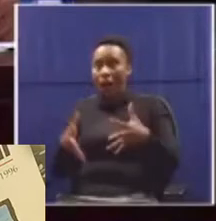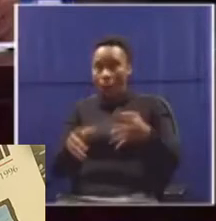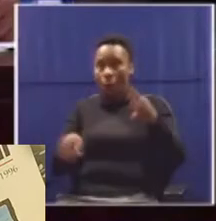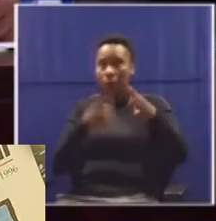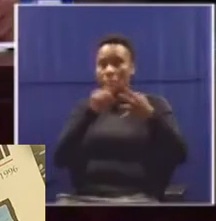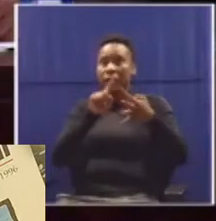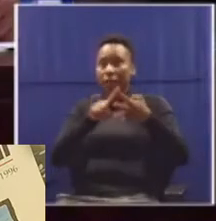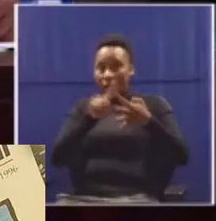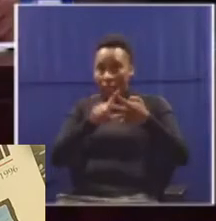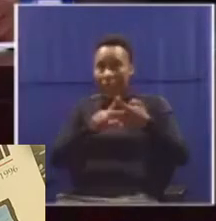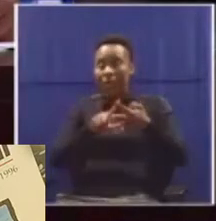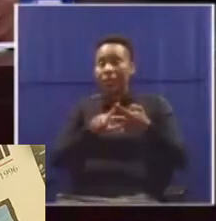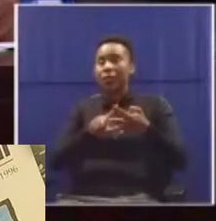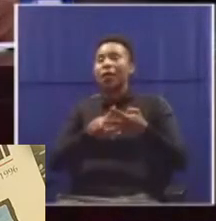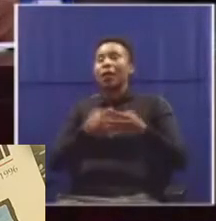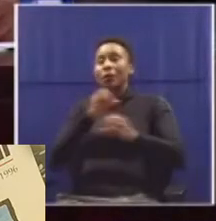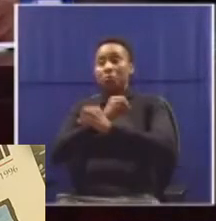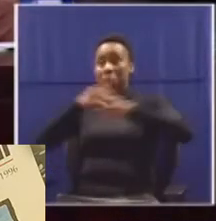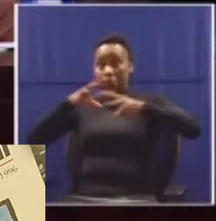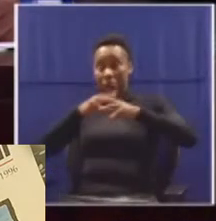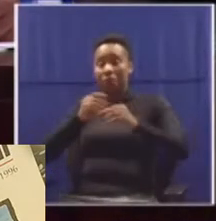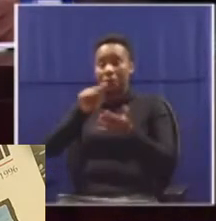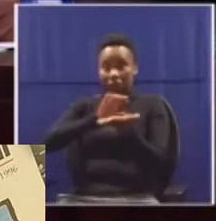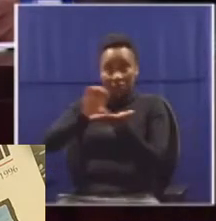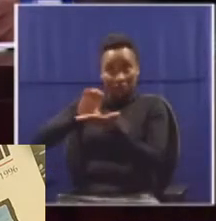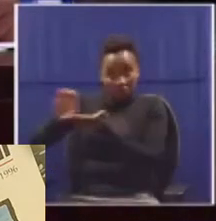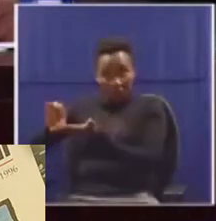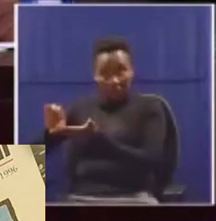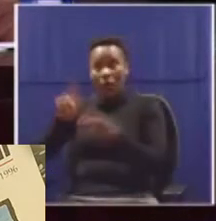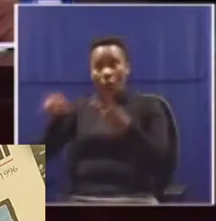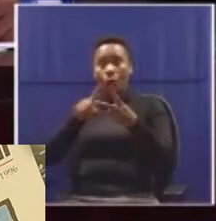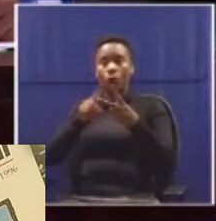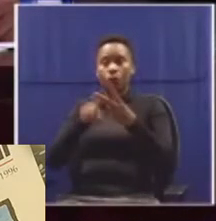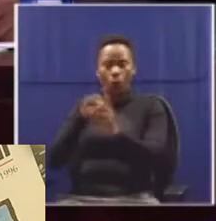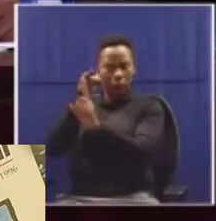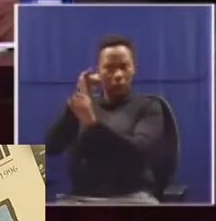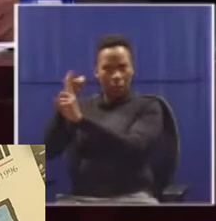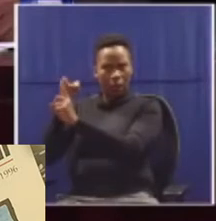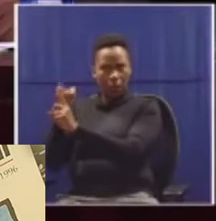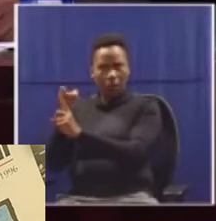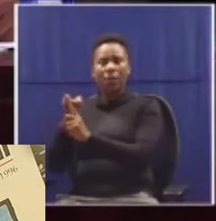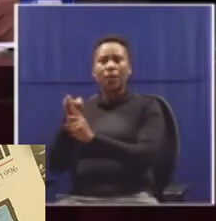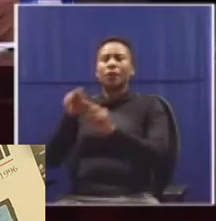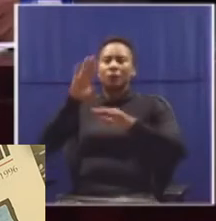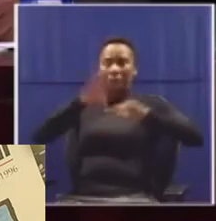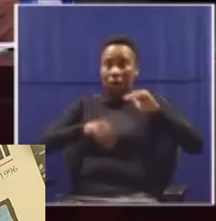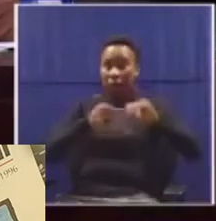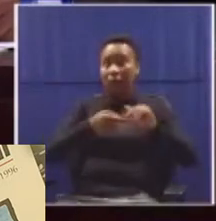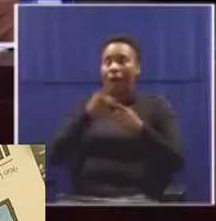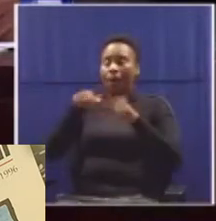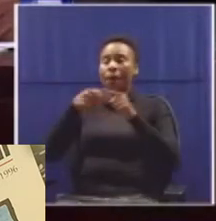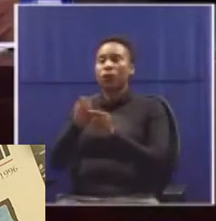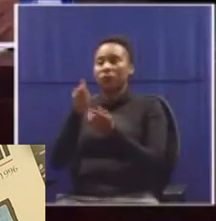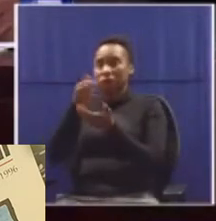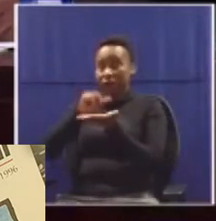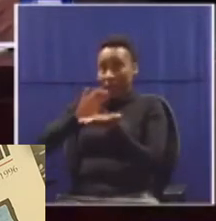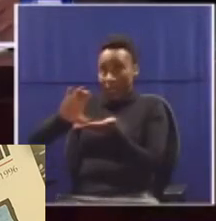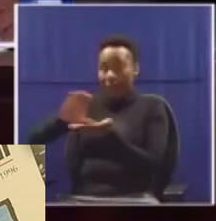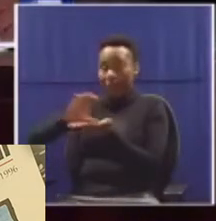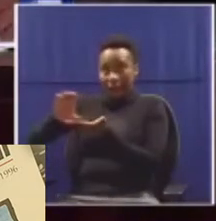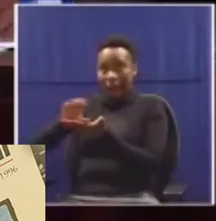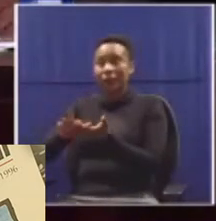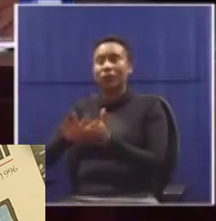investigations and prosecution as well as targeted Financial sanctions relating to terrorism financing and